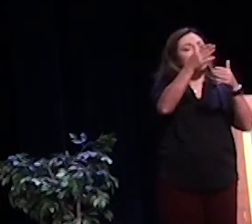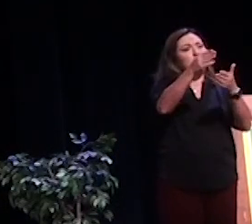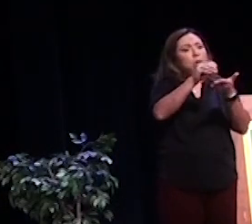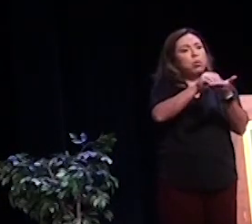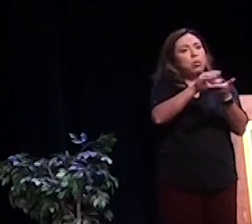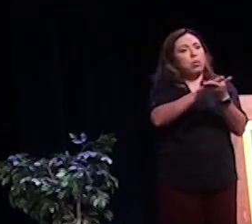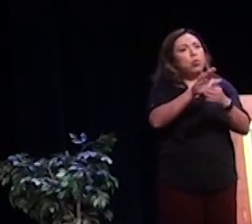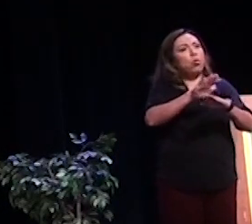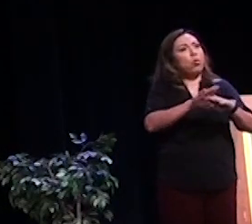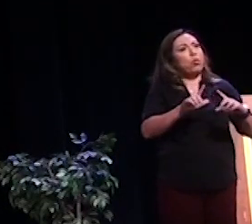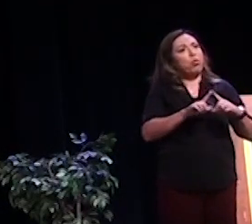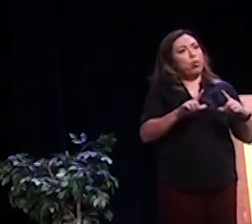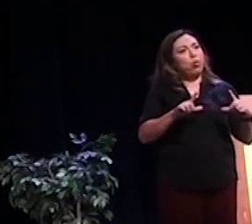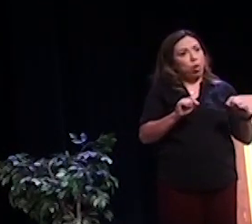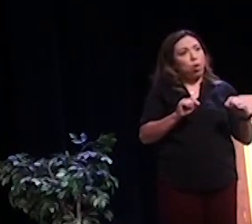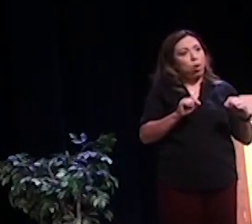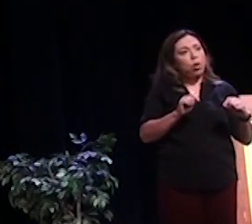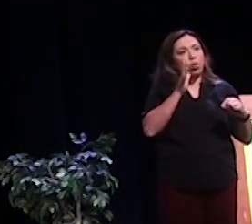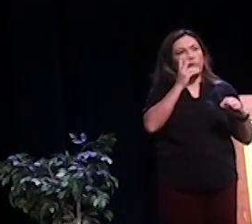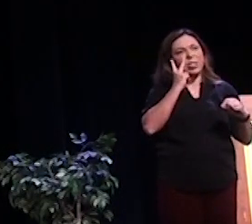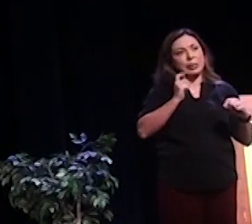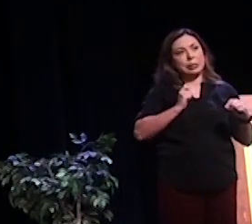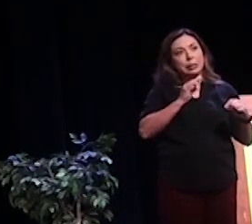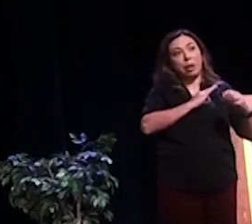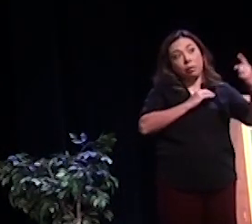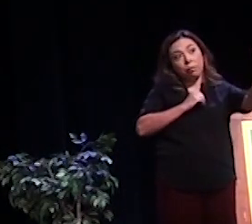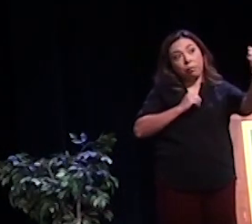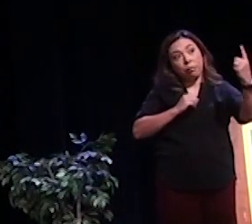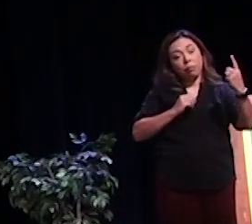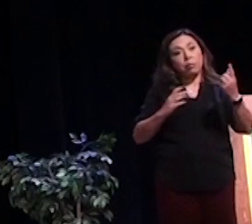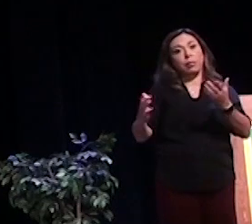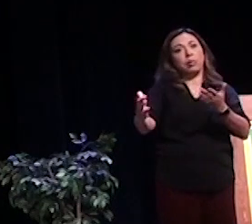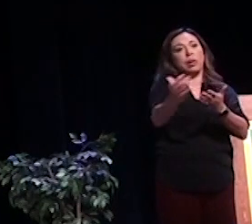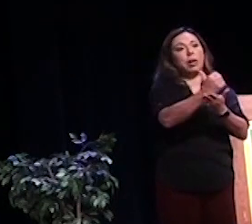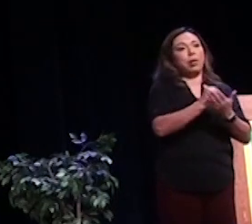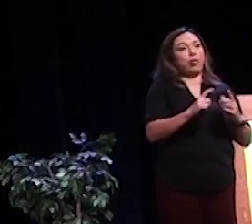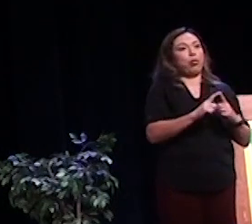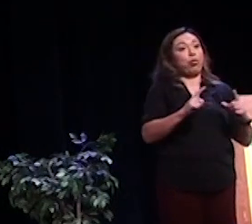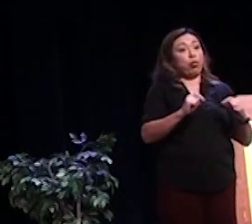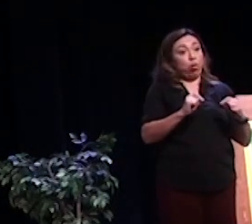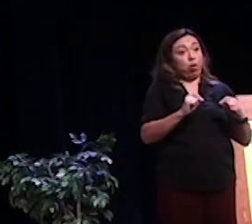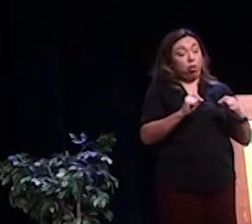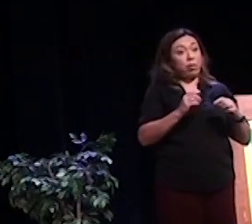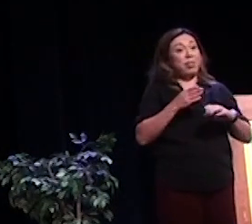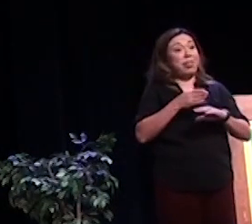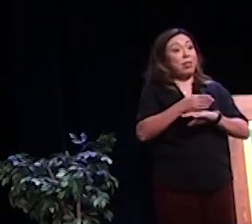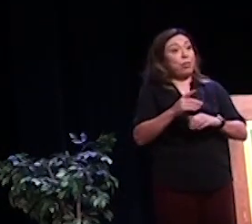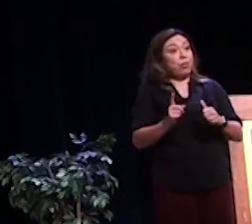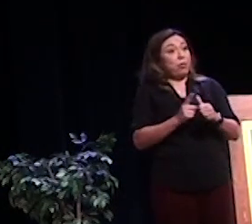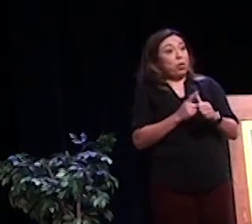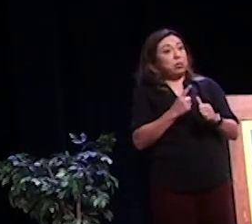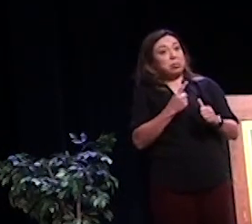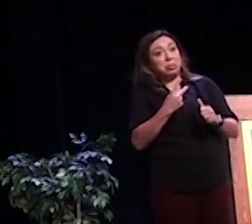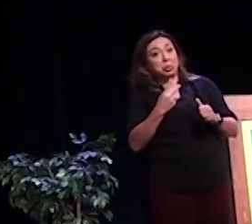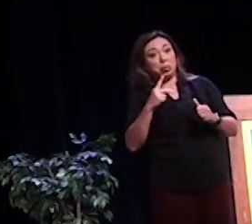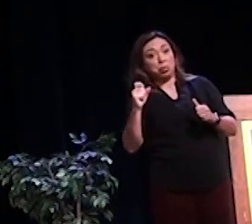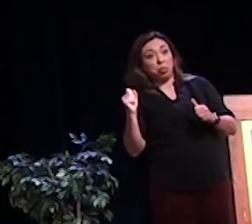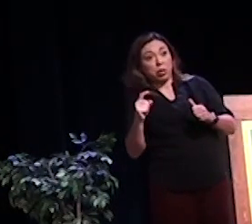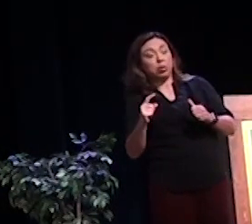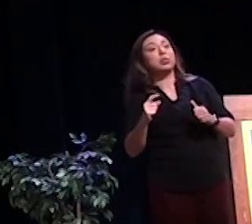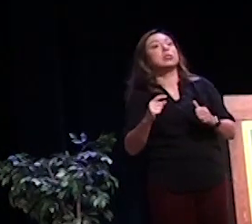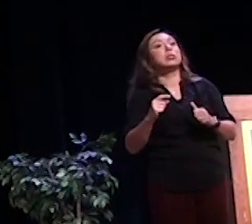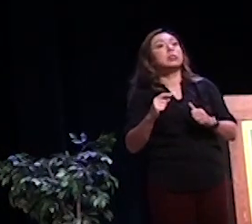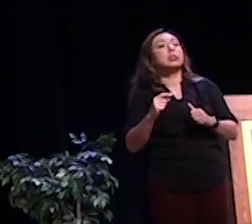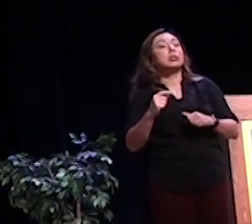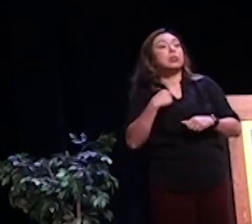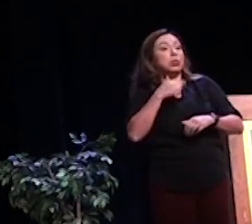little index card, and the city staff will be coming by to collect those cards. We're going to pause after the first couple of questions to take some of the questions